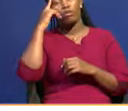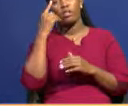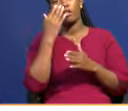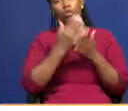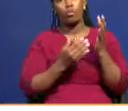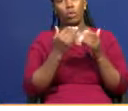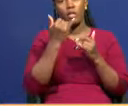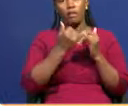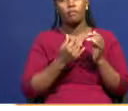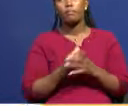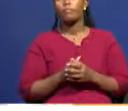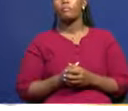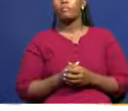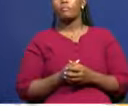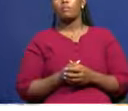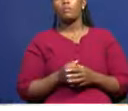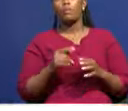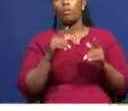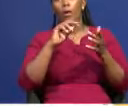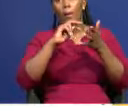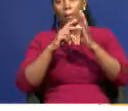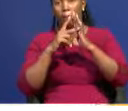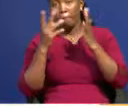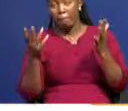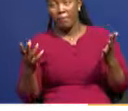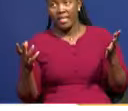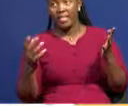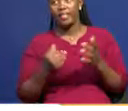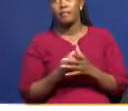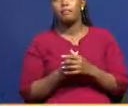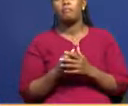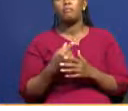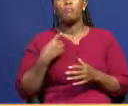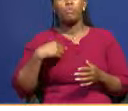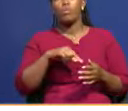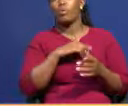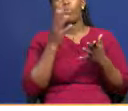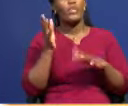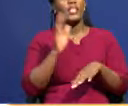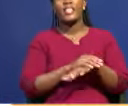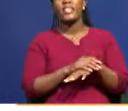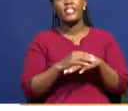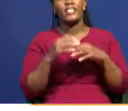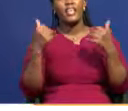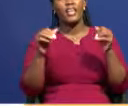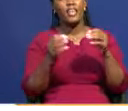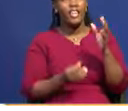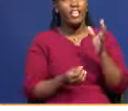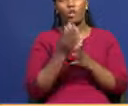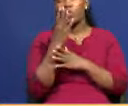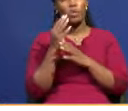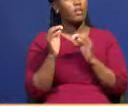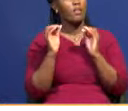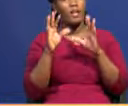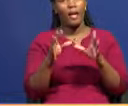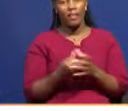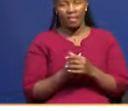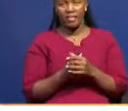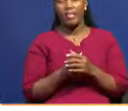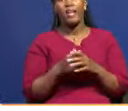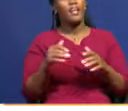Mm-hmm. And that means we are not going to get any growth. Mm-hmm. The cost of living will go so